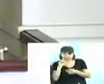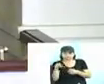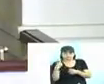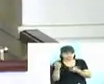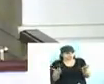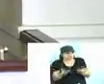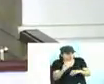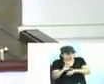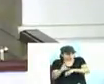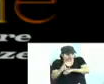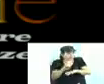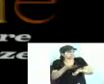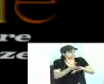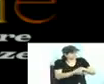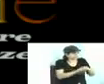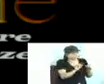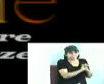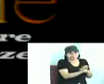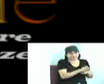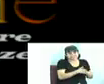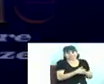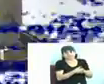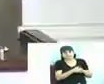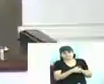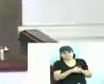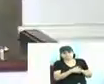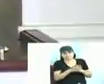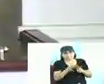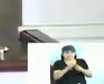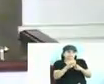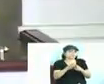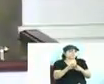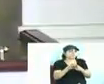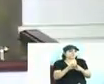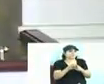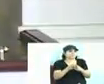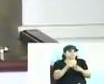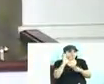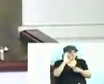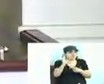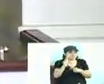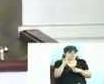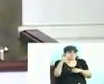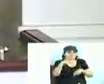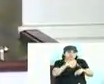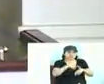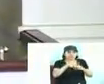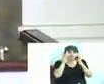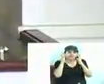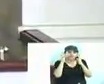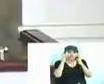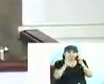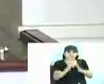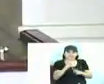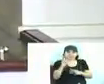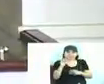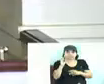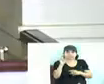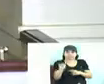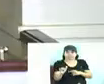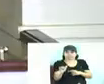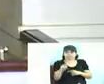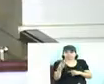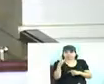worship, but after worship as well. And I'd like to give a very special shout-out to one of our first-time visitors, who is Bobby Hunt. Bobby is